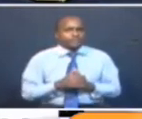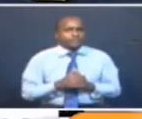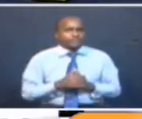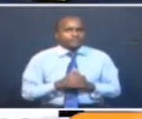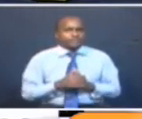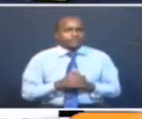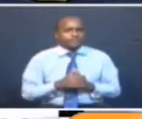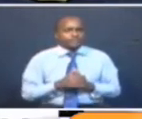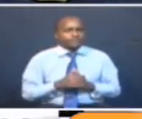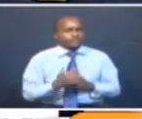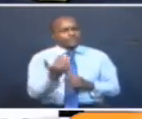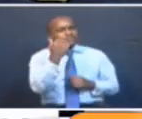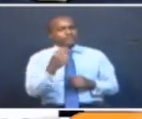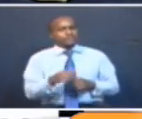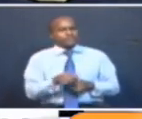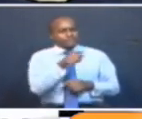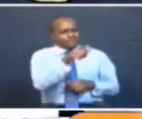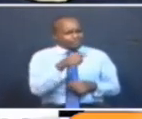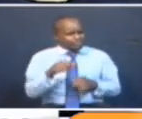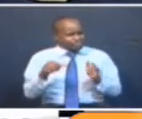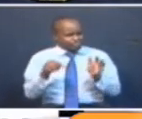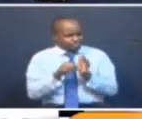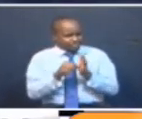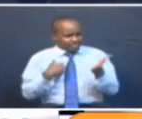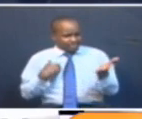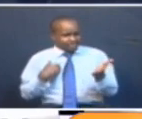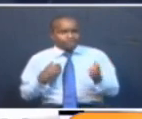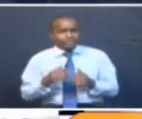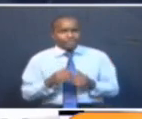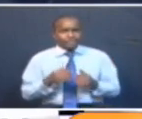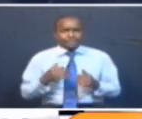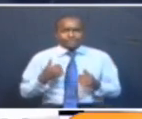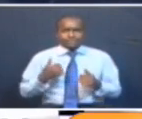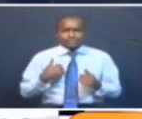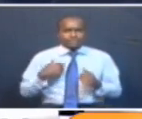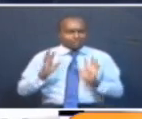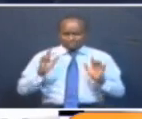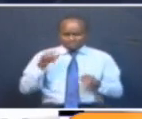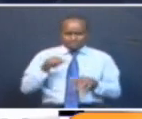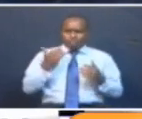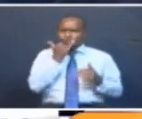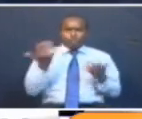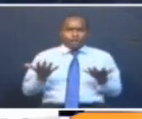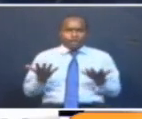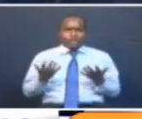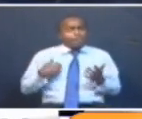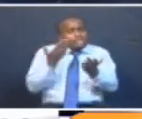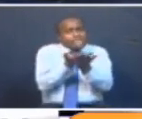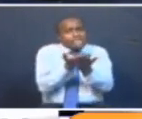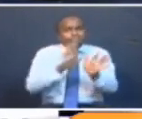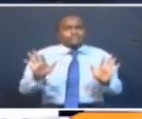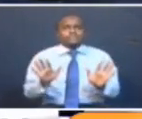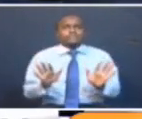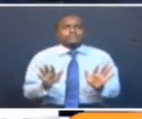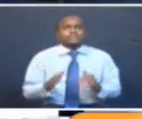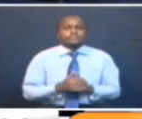at him and said, hey, something wrong with you? I said, what's wrong with me? I'm just only suggesting to a little